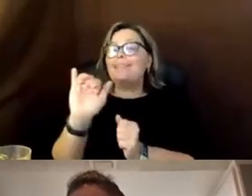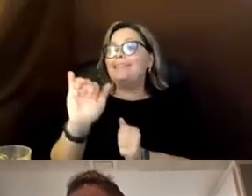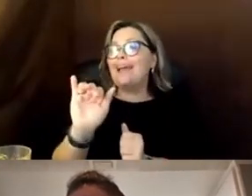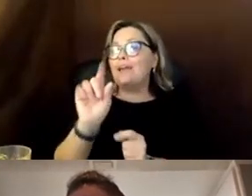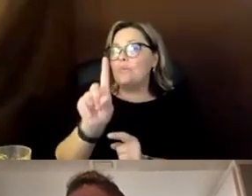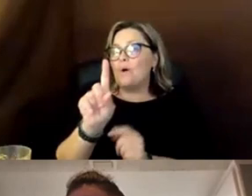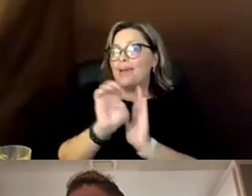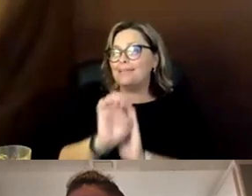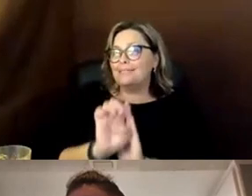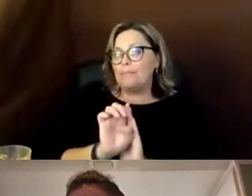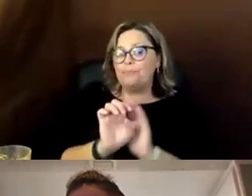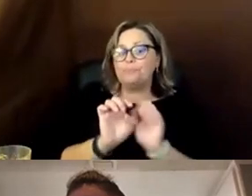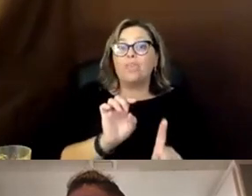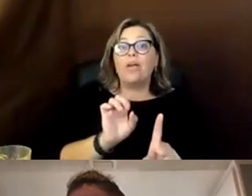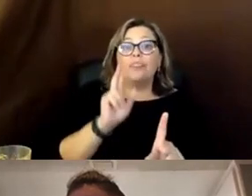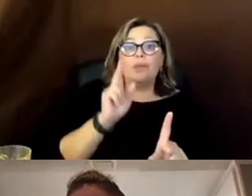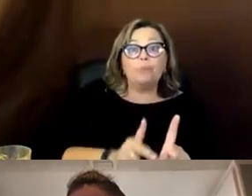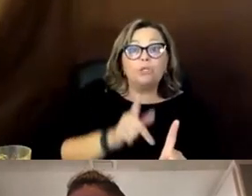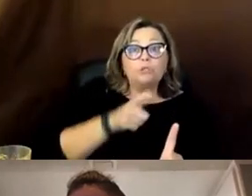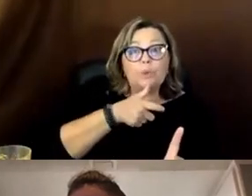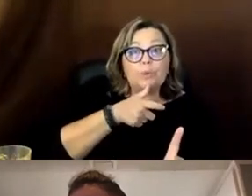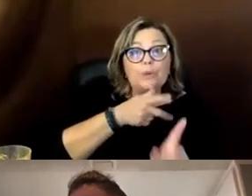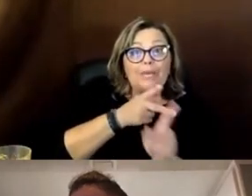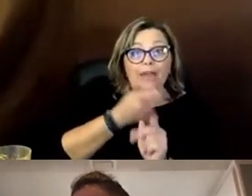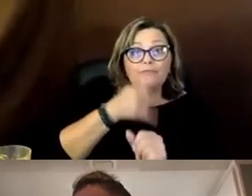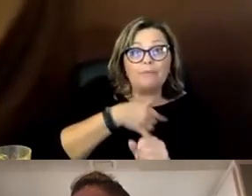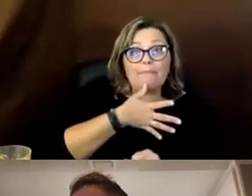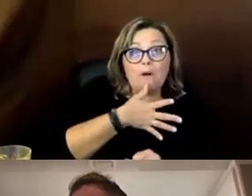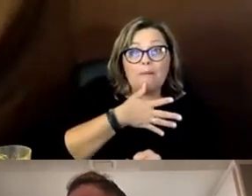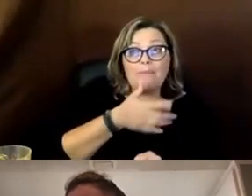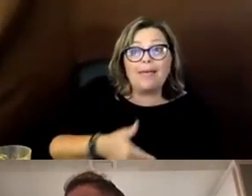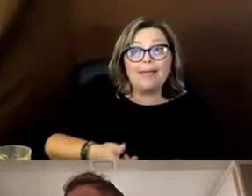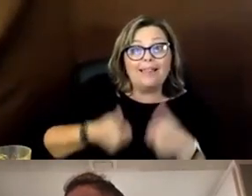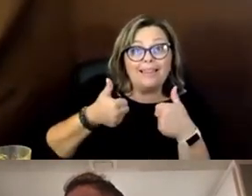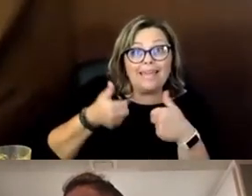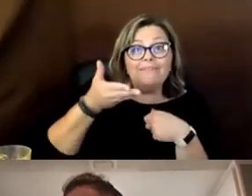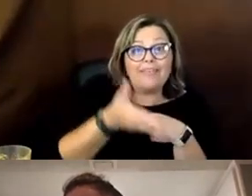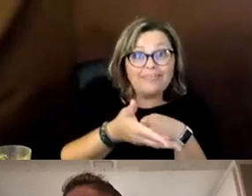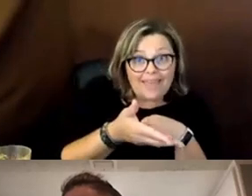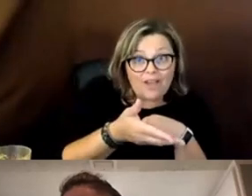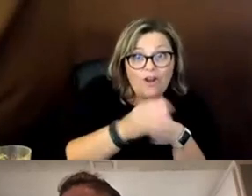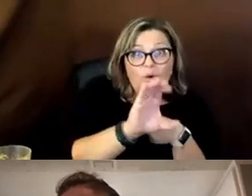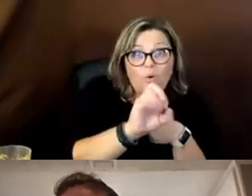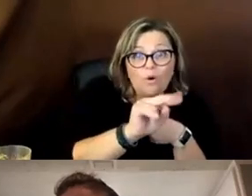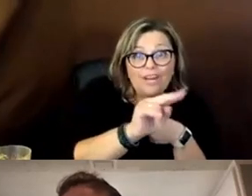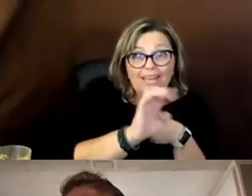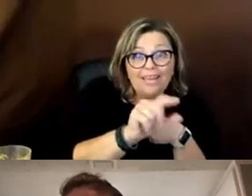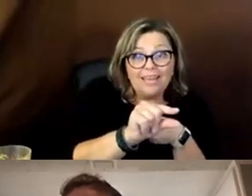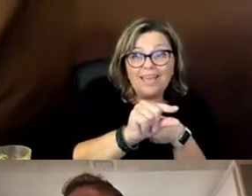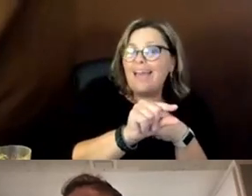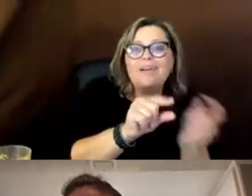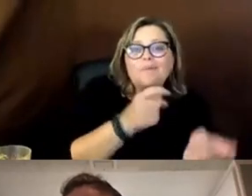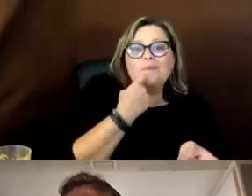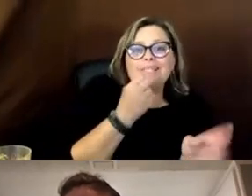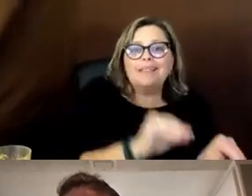that was, we just lucked out on that, but she just moved to Chico. So it's hard to find